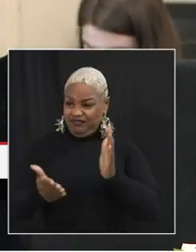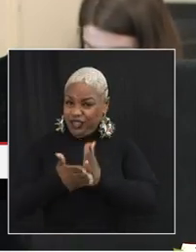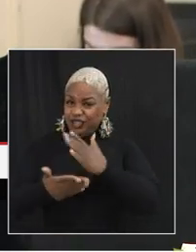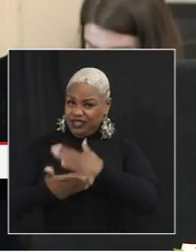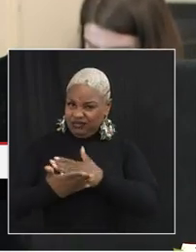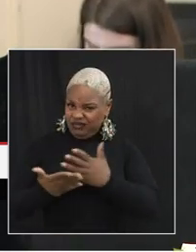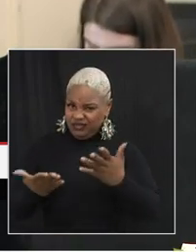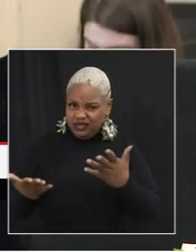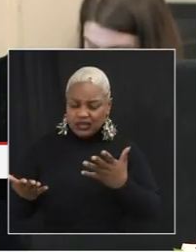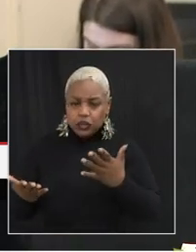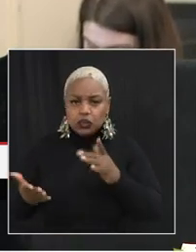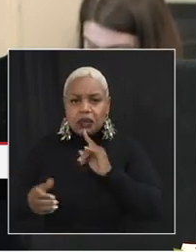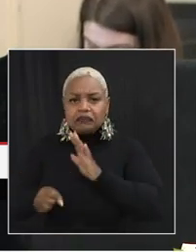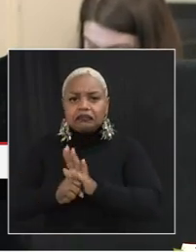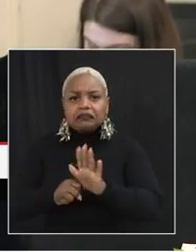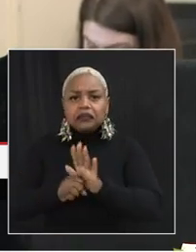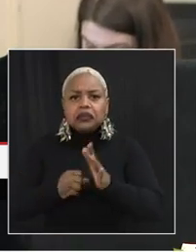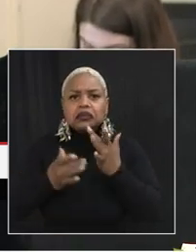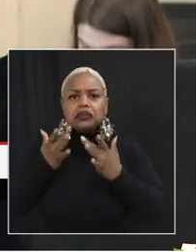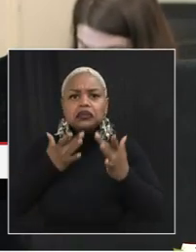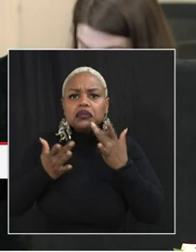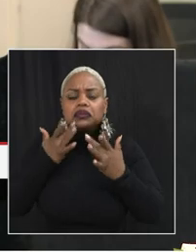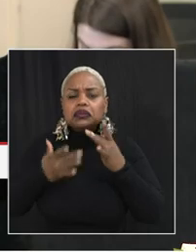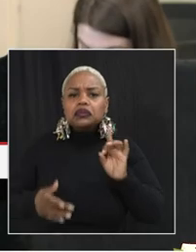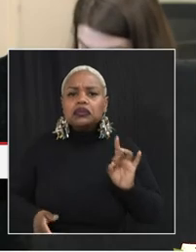in certain educational